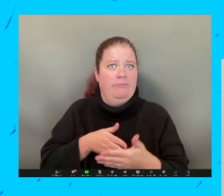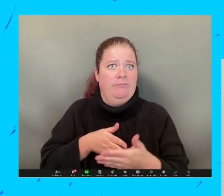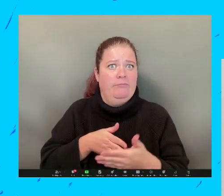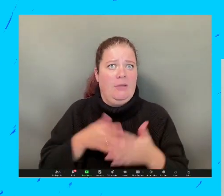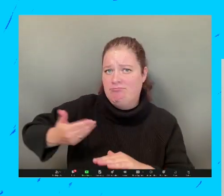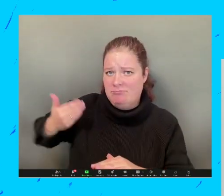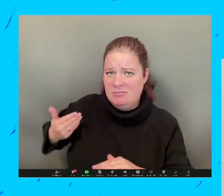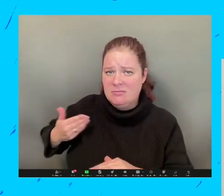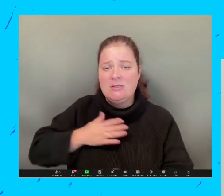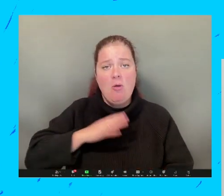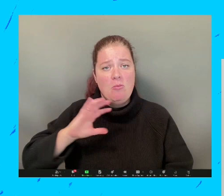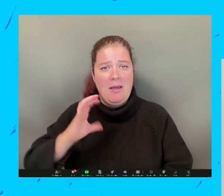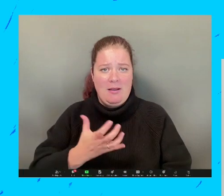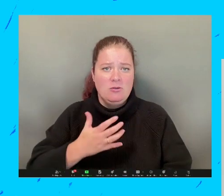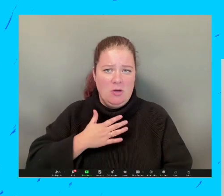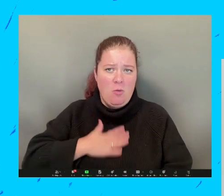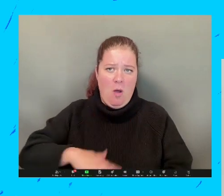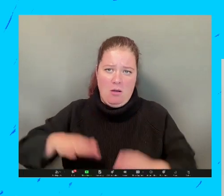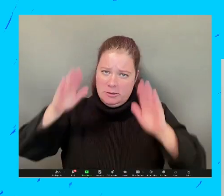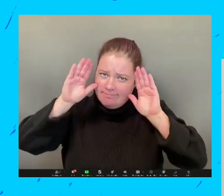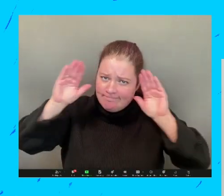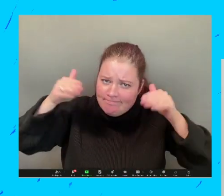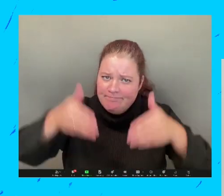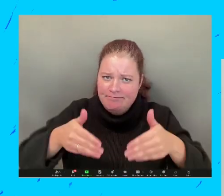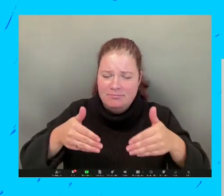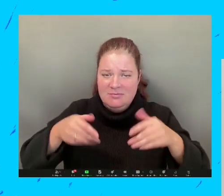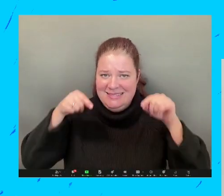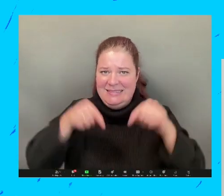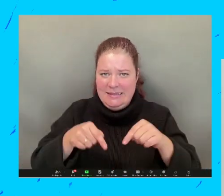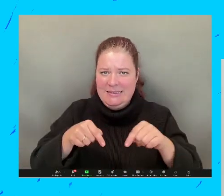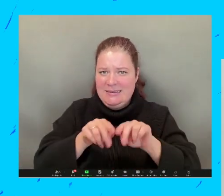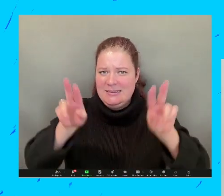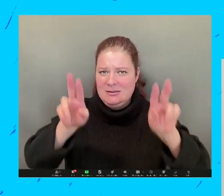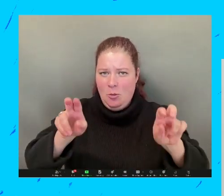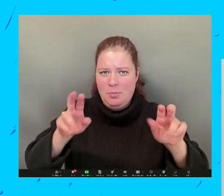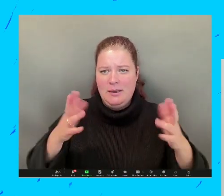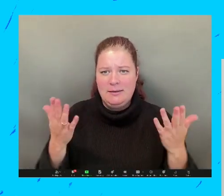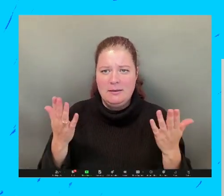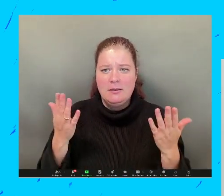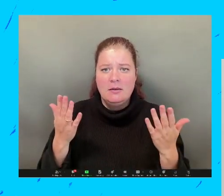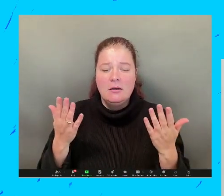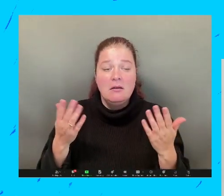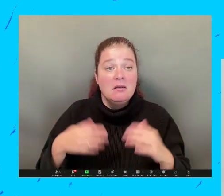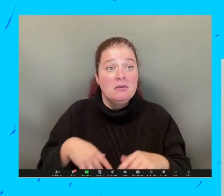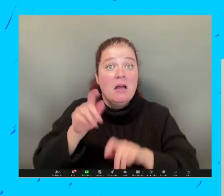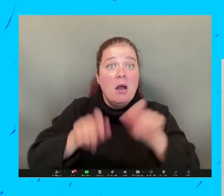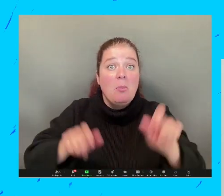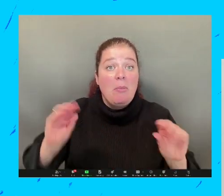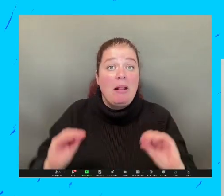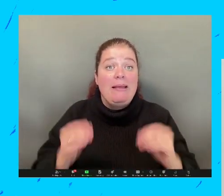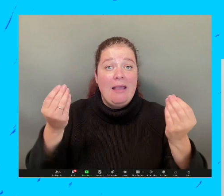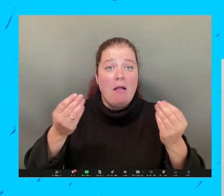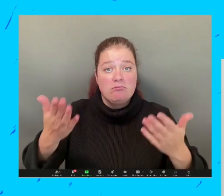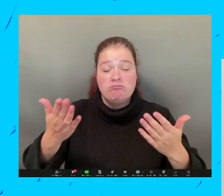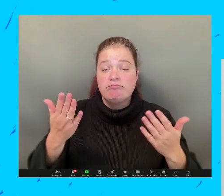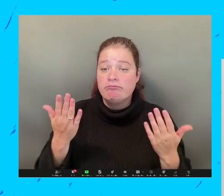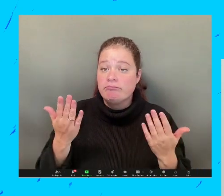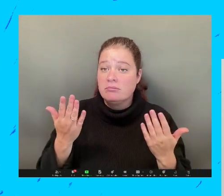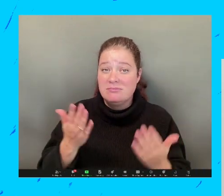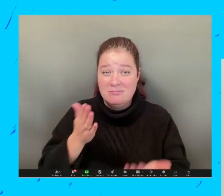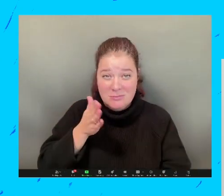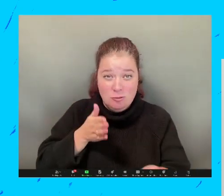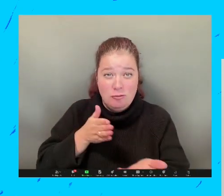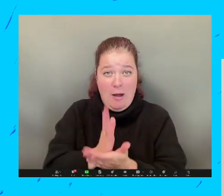country, giving young people a space and platform to talk about what they think, giving them the right to